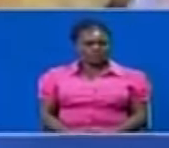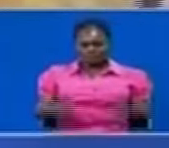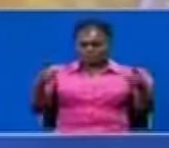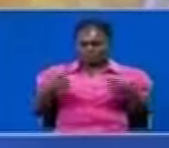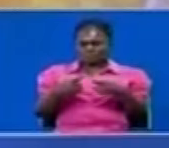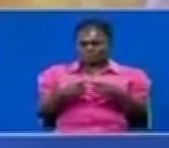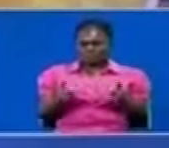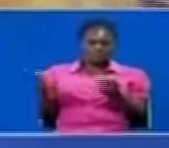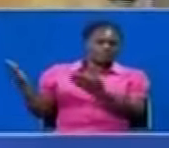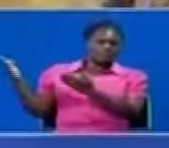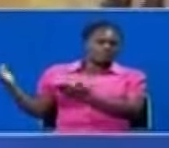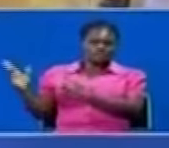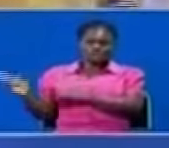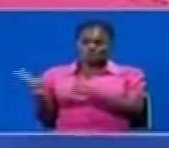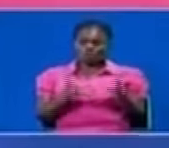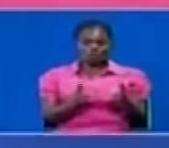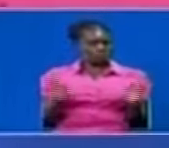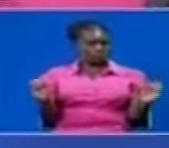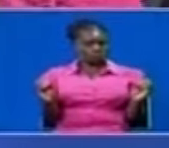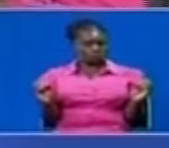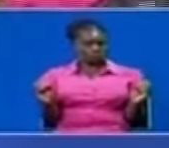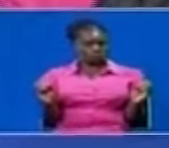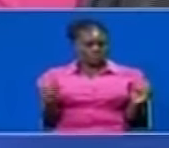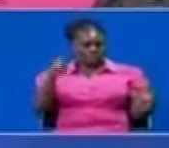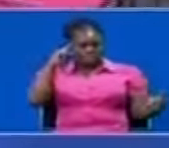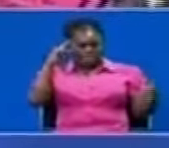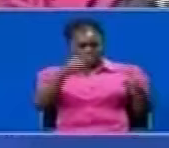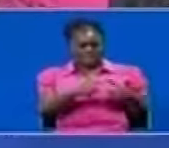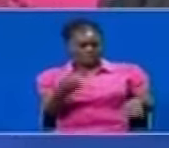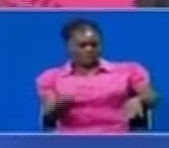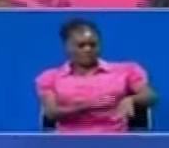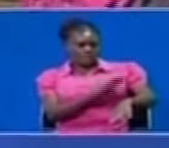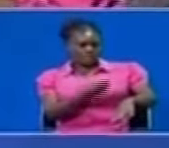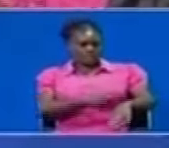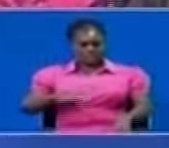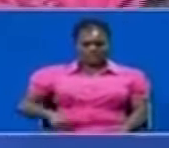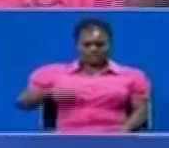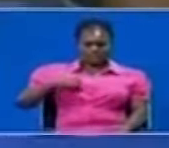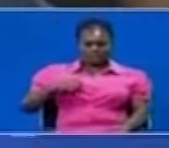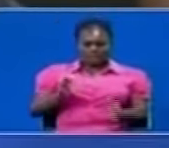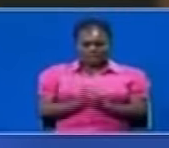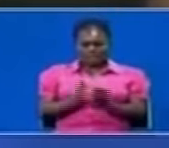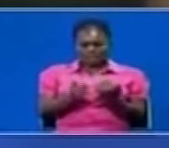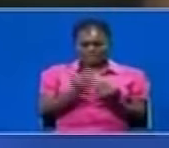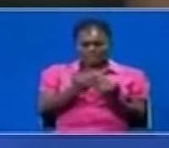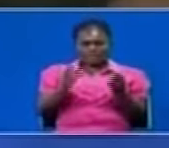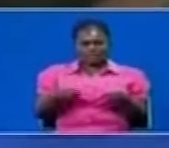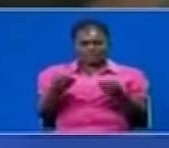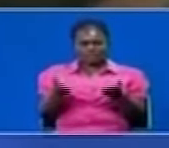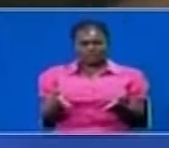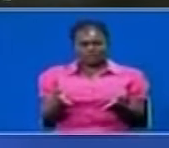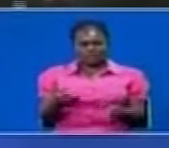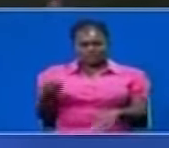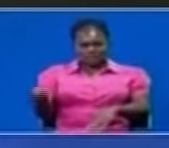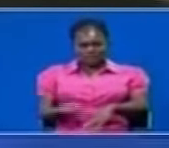However, this is no ordinary session, but one targeted at cancer survivors and their caregivers. Ugonjwa wangu wa